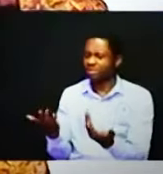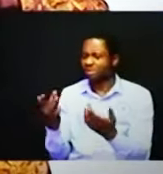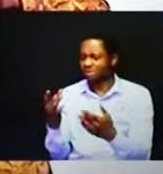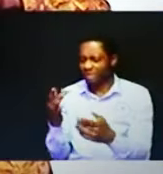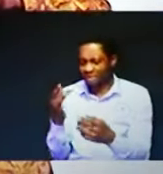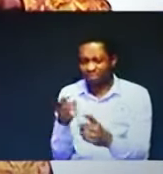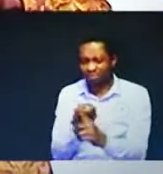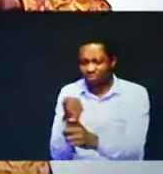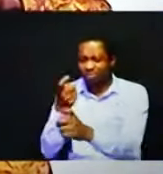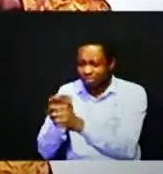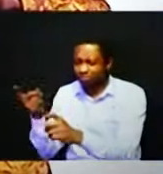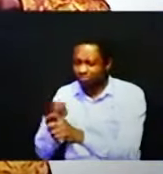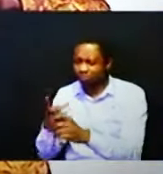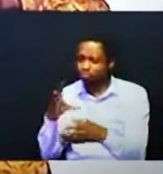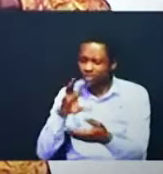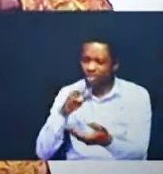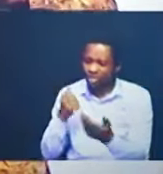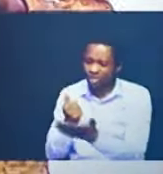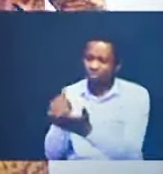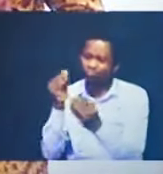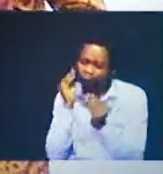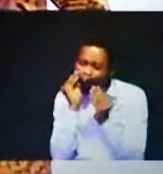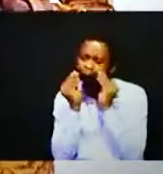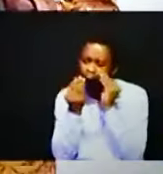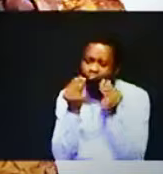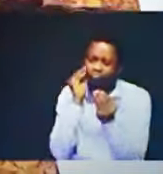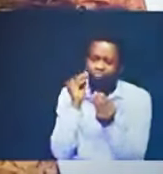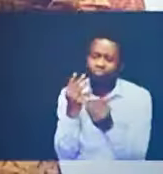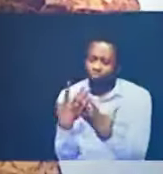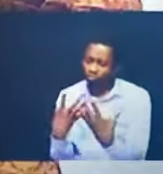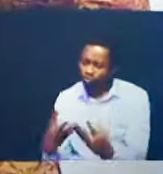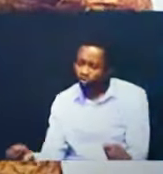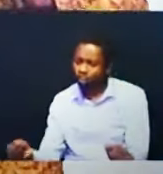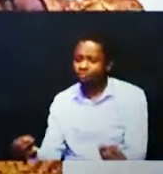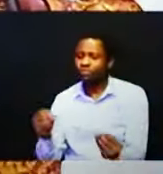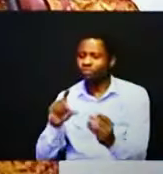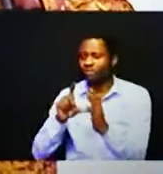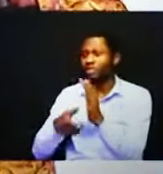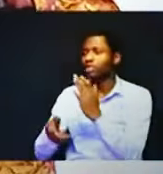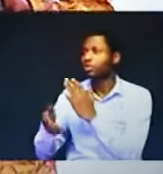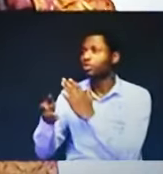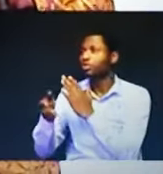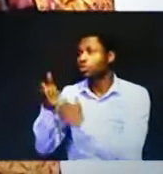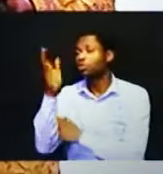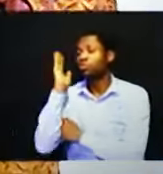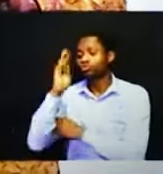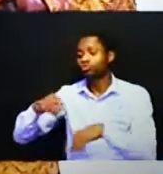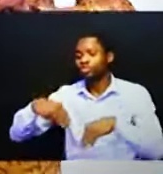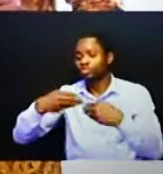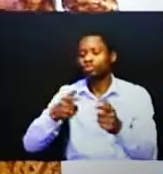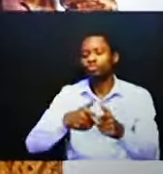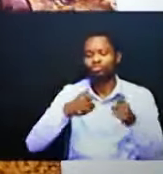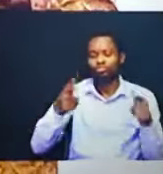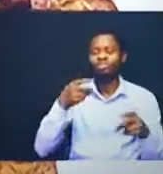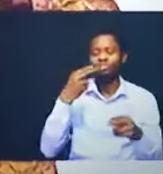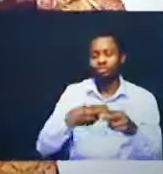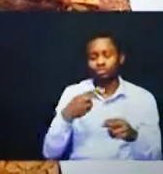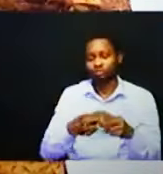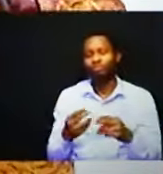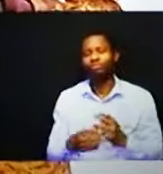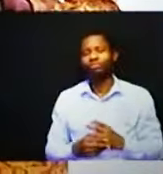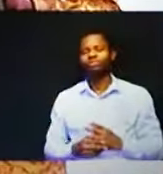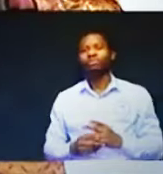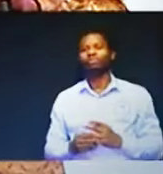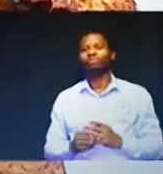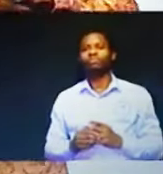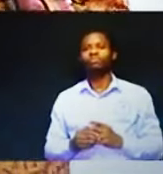the Lord will give you a great name. Modia said, Unchain, my winning sick and musso and son of Wabua will be. She share here for